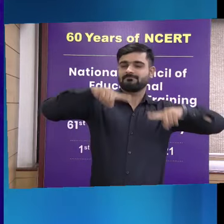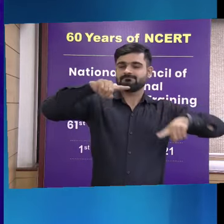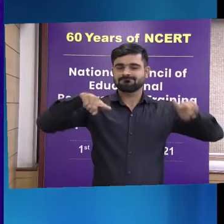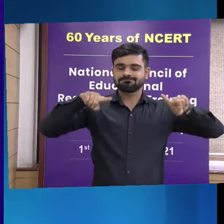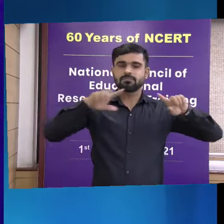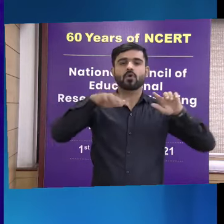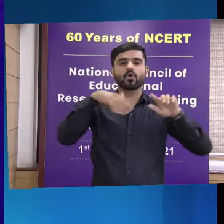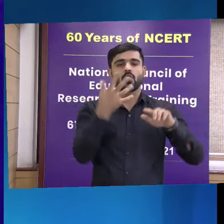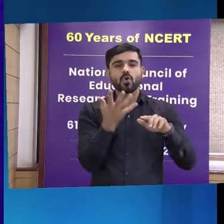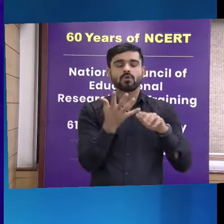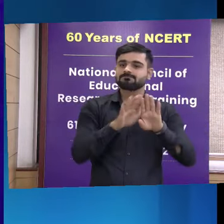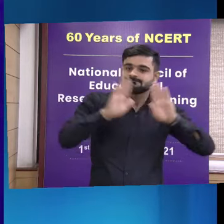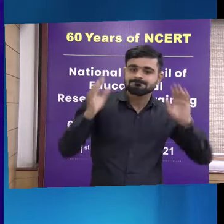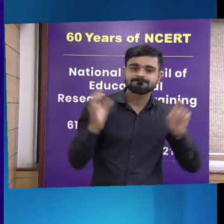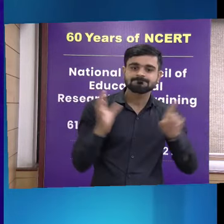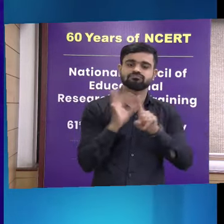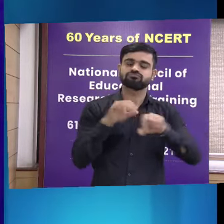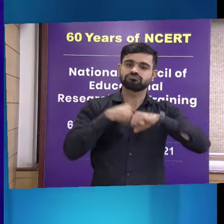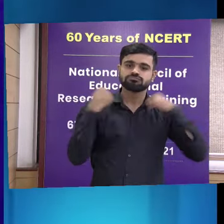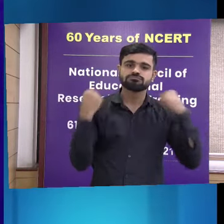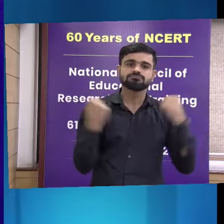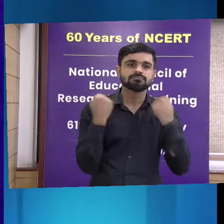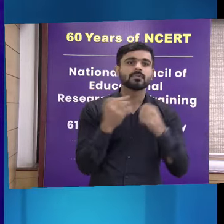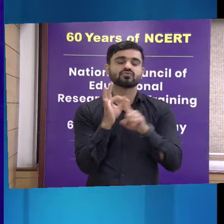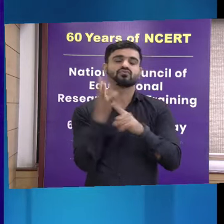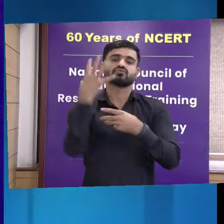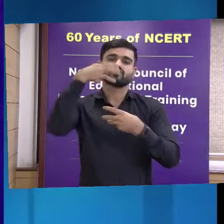very active, vibrant